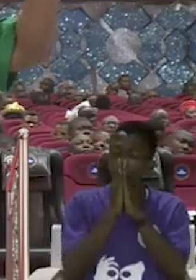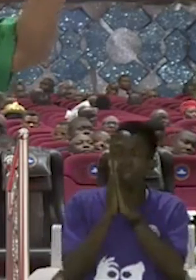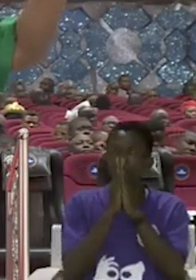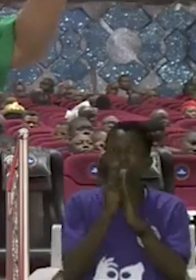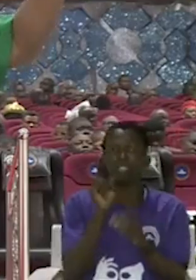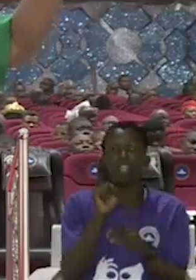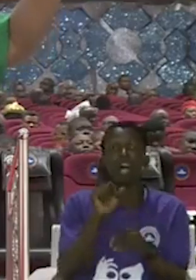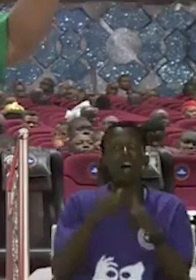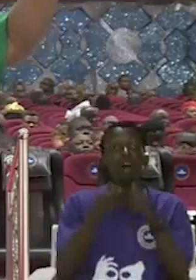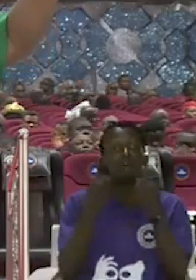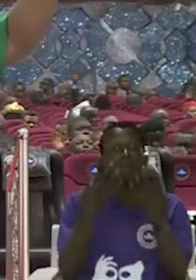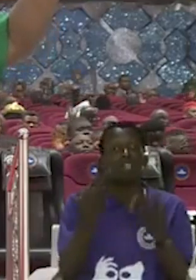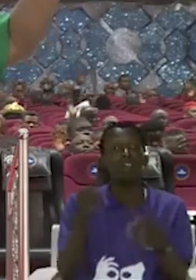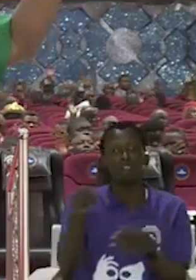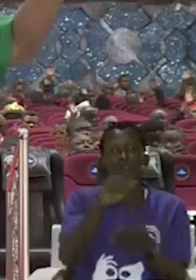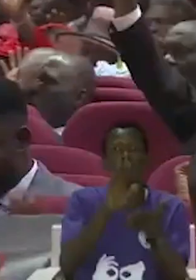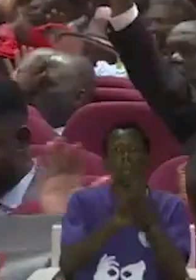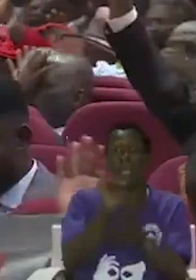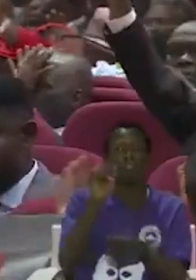believe Nigeria needs prayers?